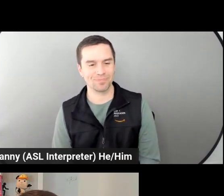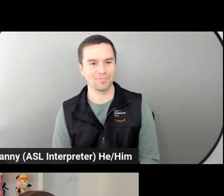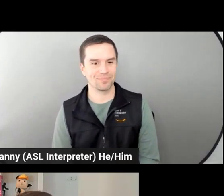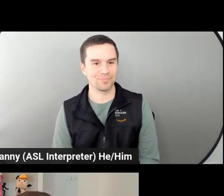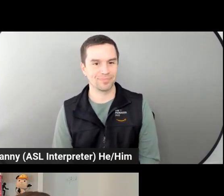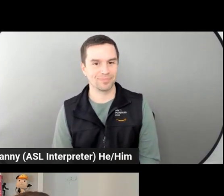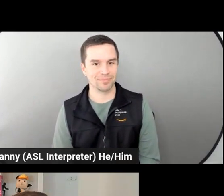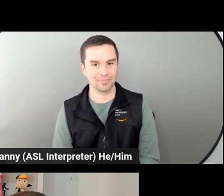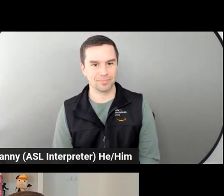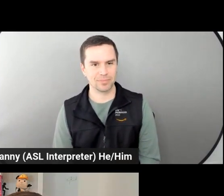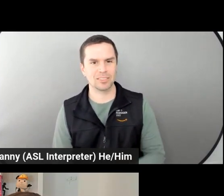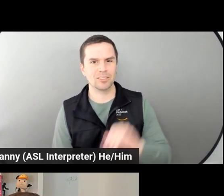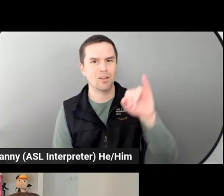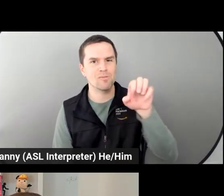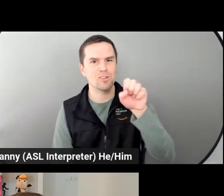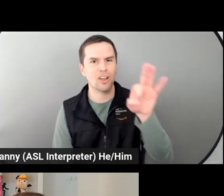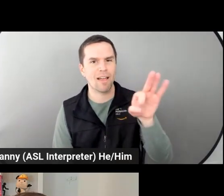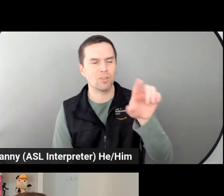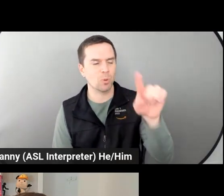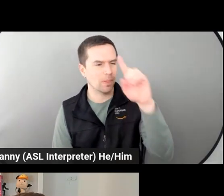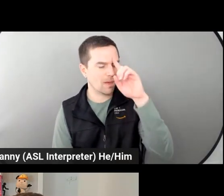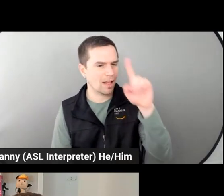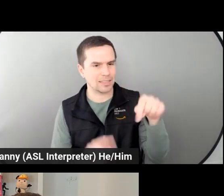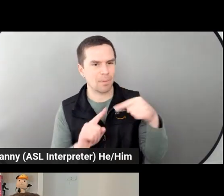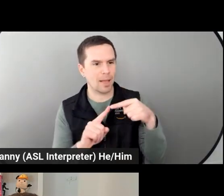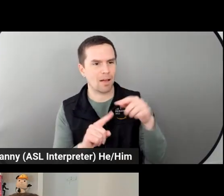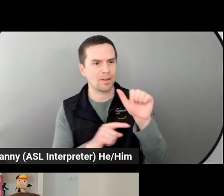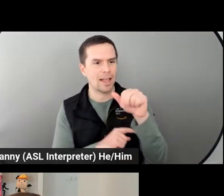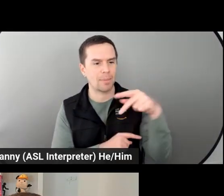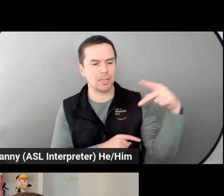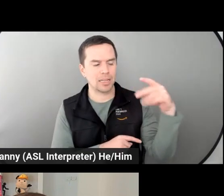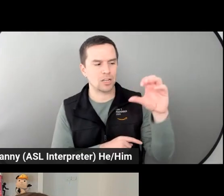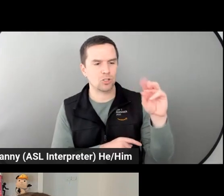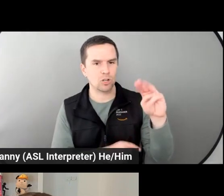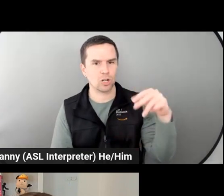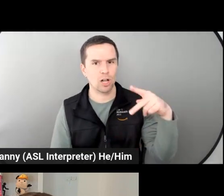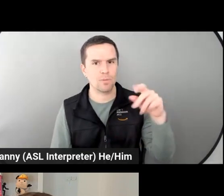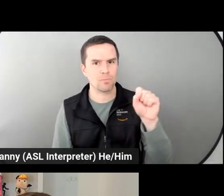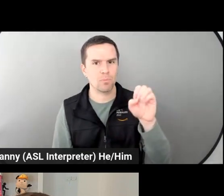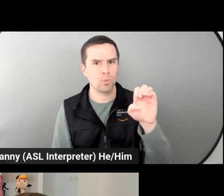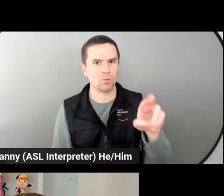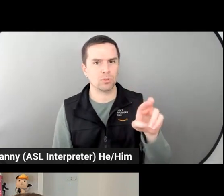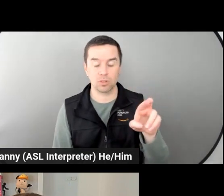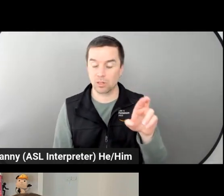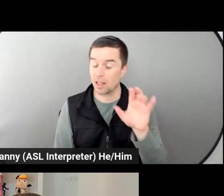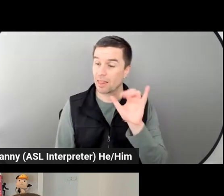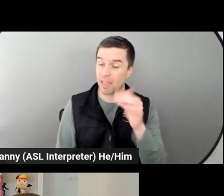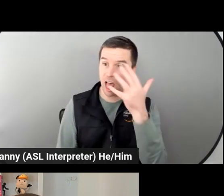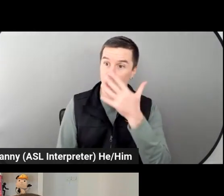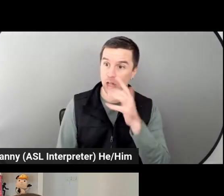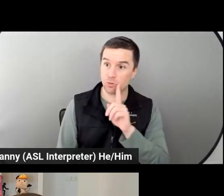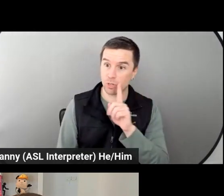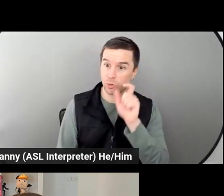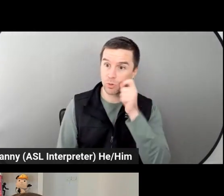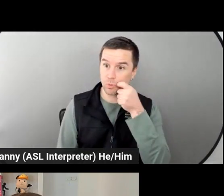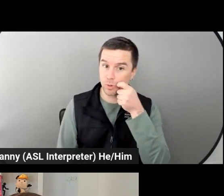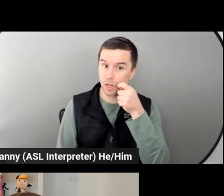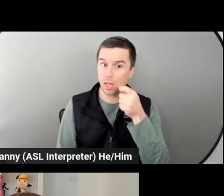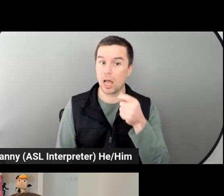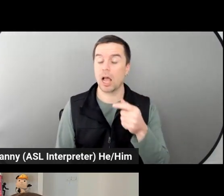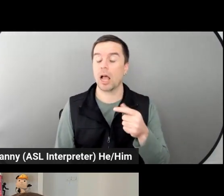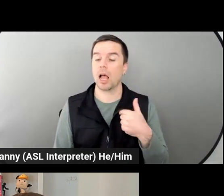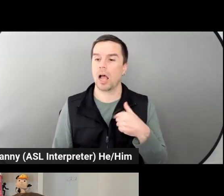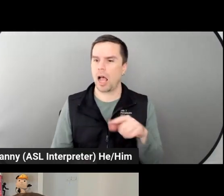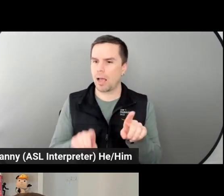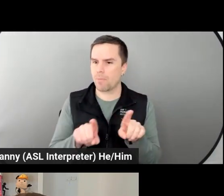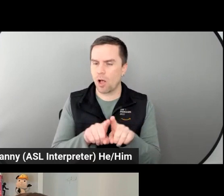So Jeff, what are your thoughts about Application Composer? That looks really cool. And I'm also